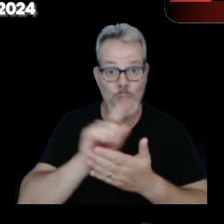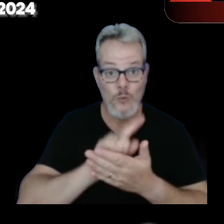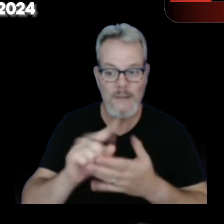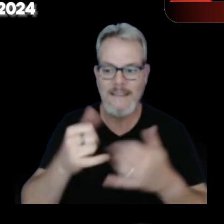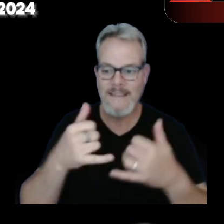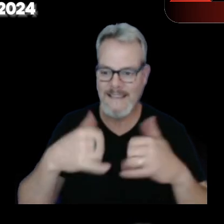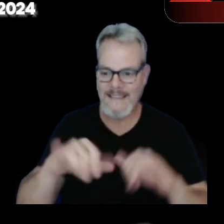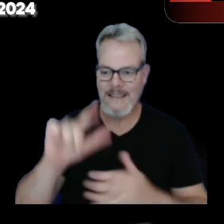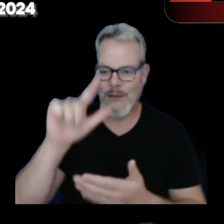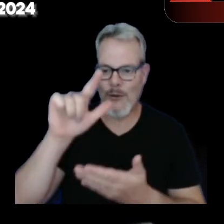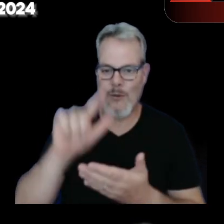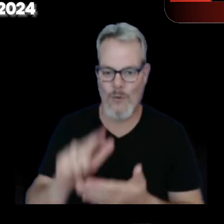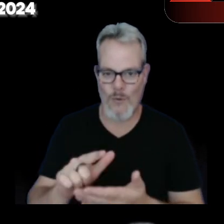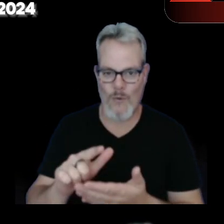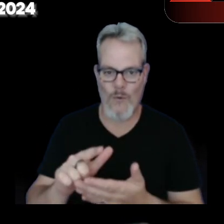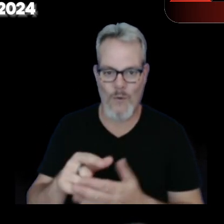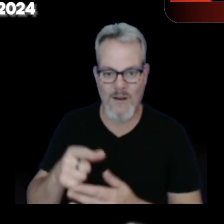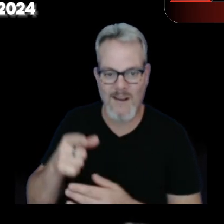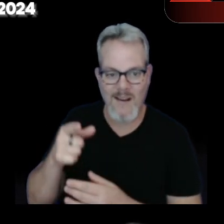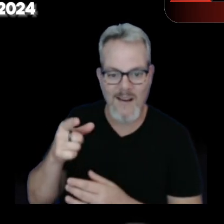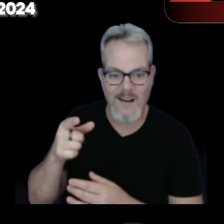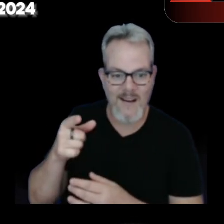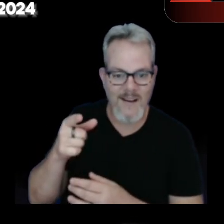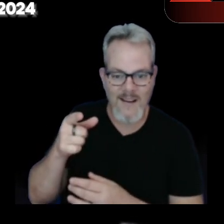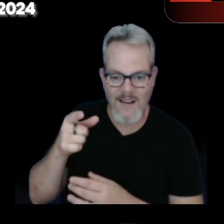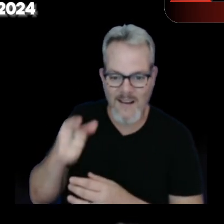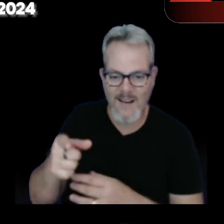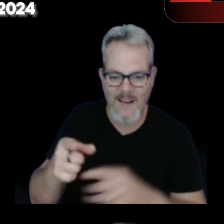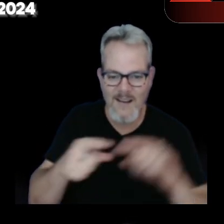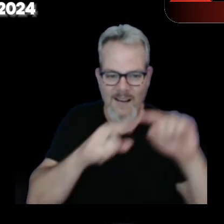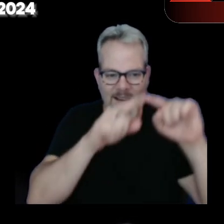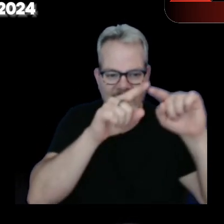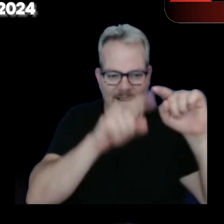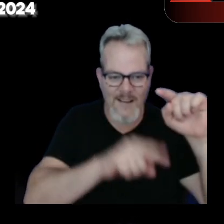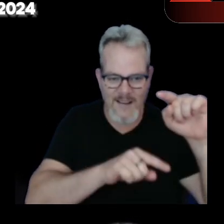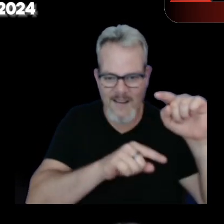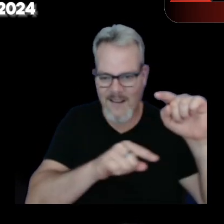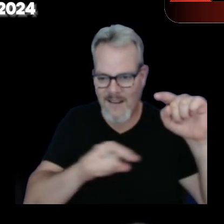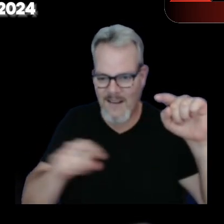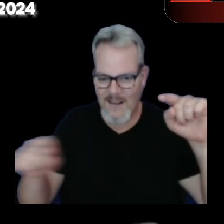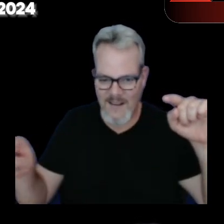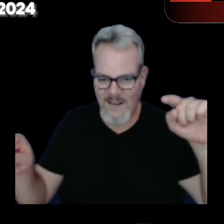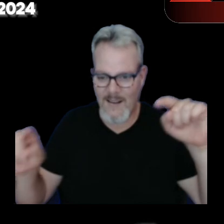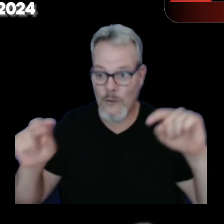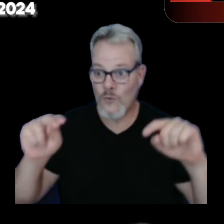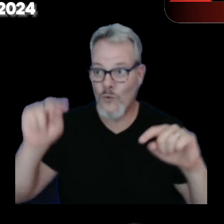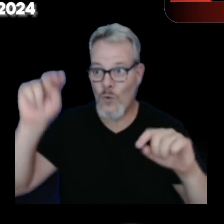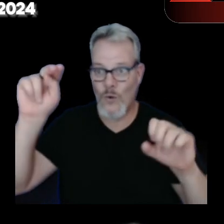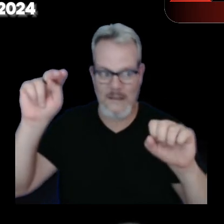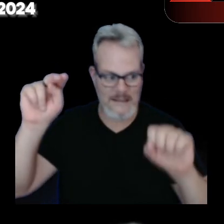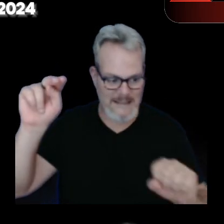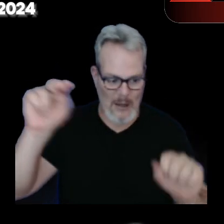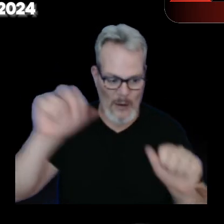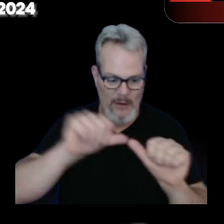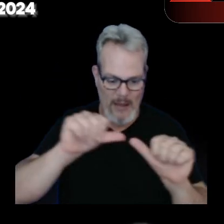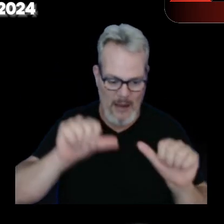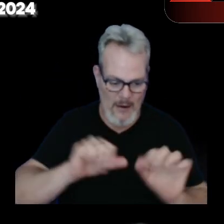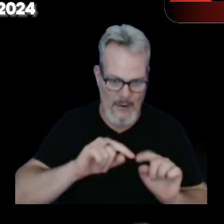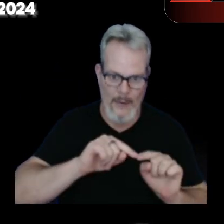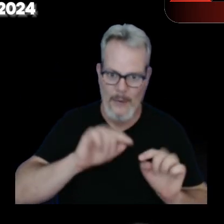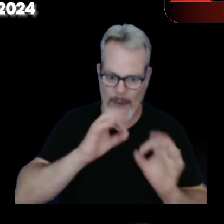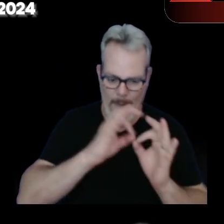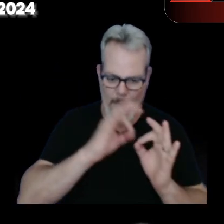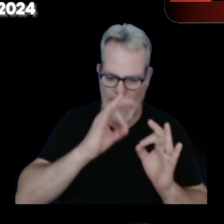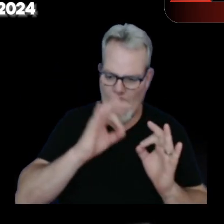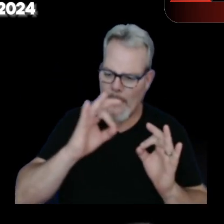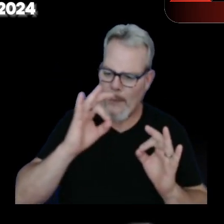And looking at deformation, the spread of the north and southern points of Maunaloa's caldera, you can see here that